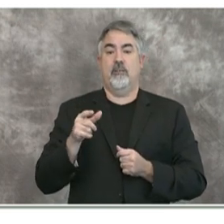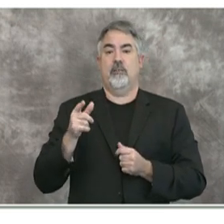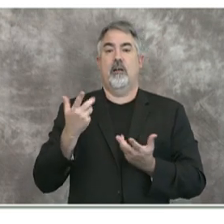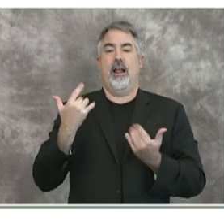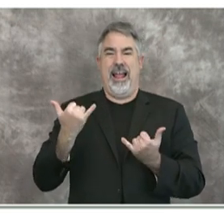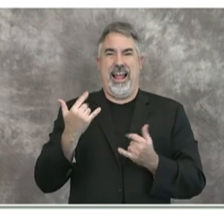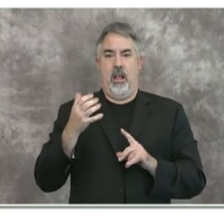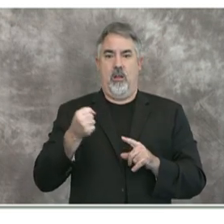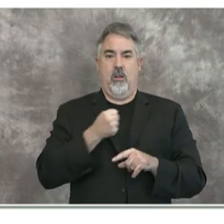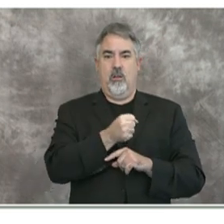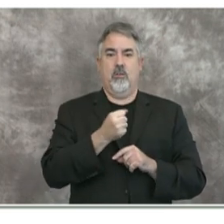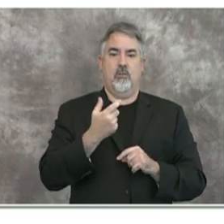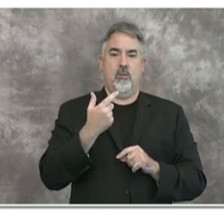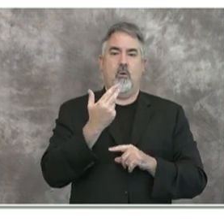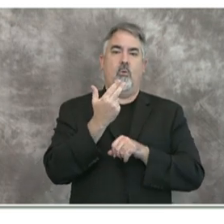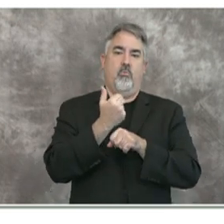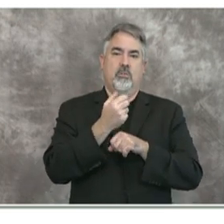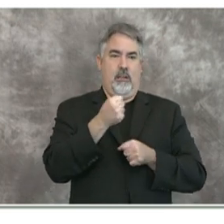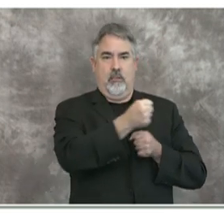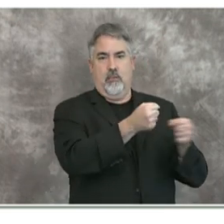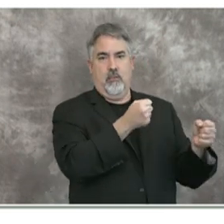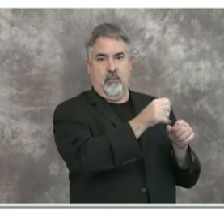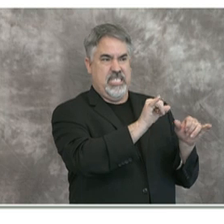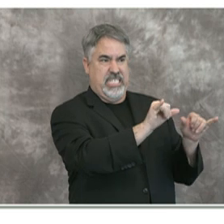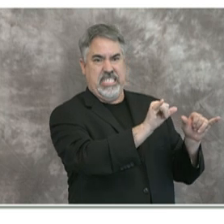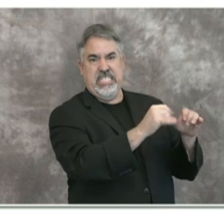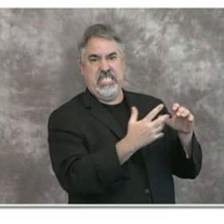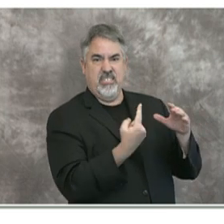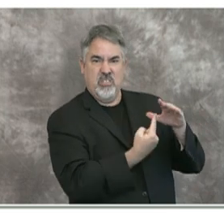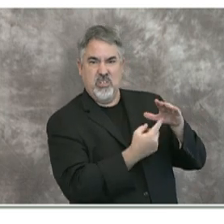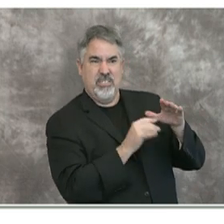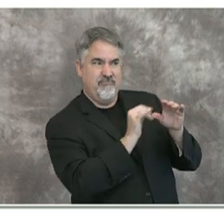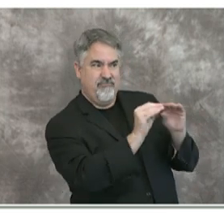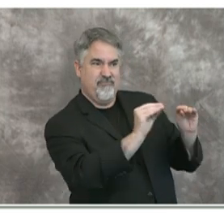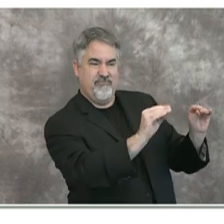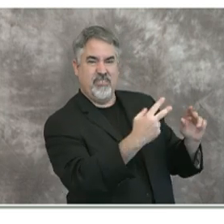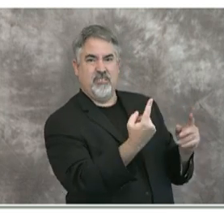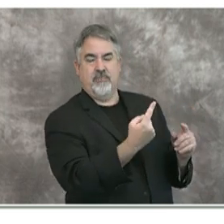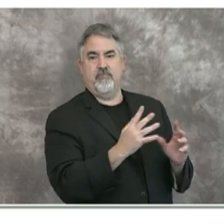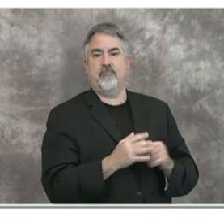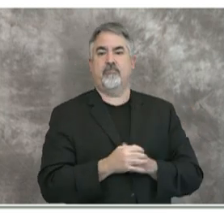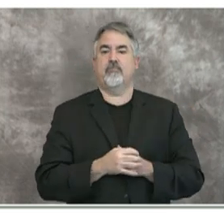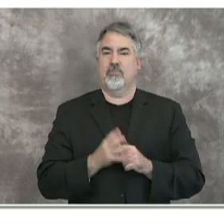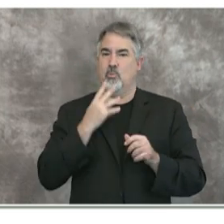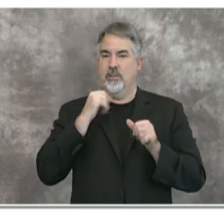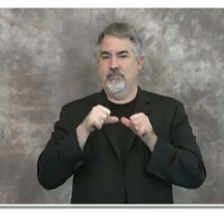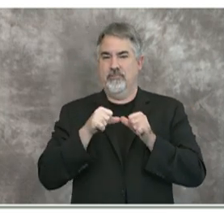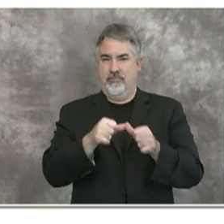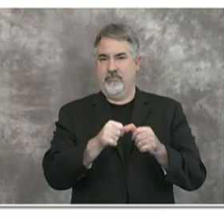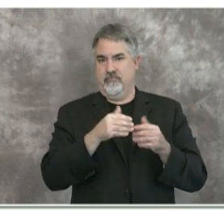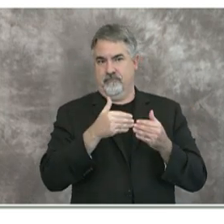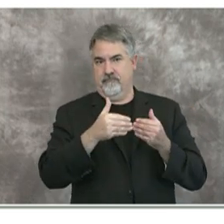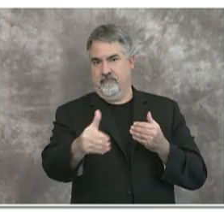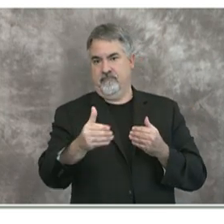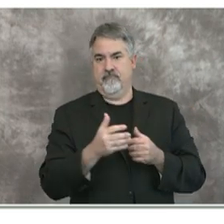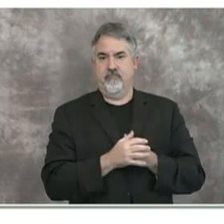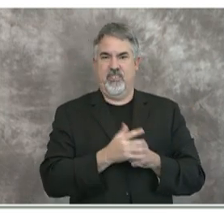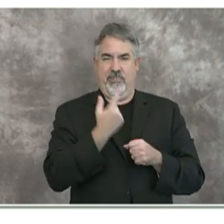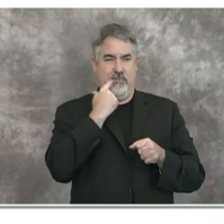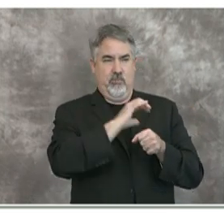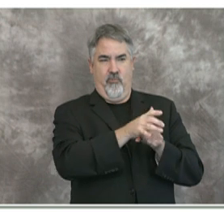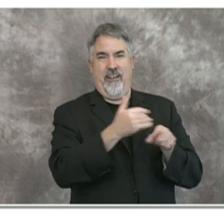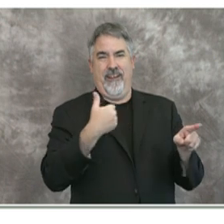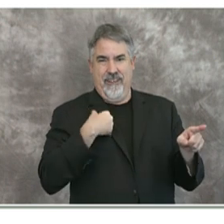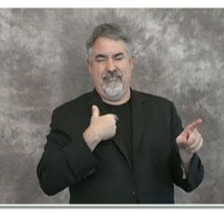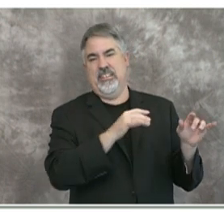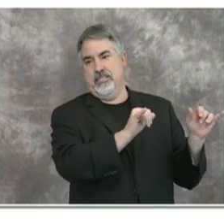our public health motel rooms in isolation. We will continue to make these available for the duration of our coronavirus experience,